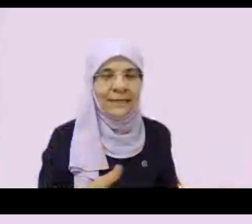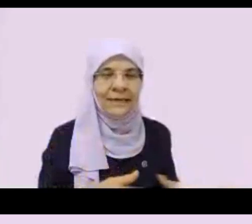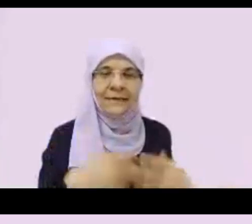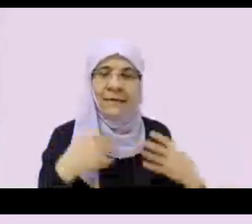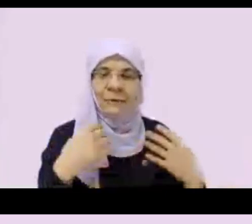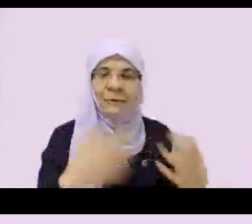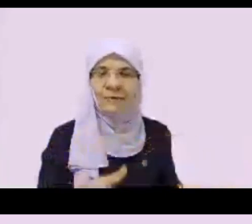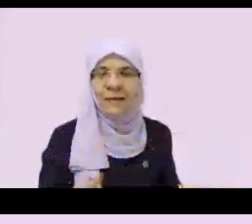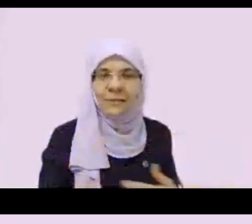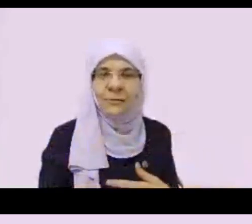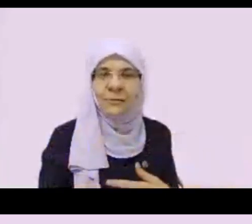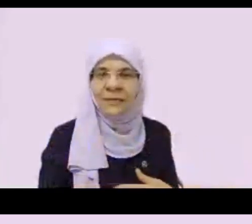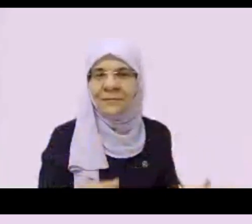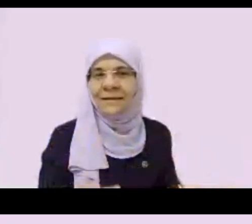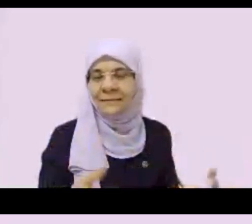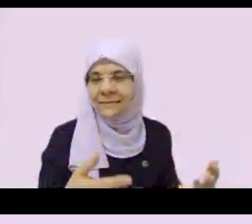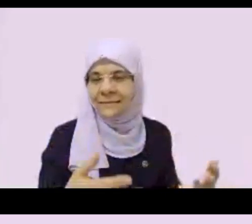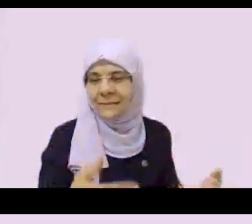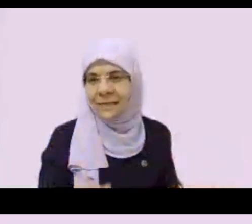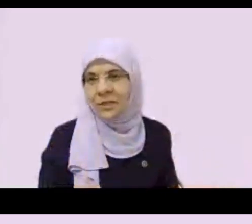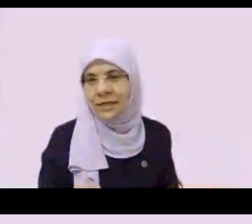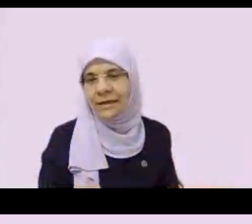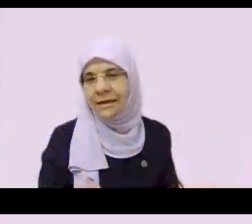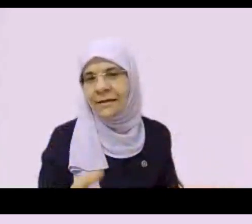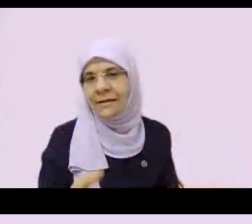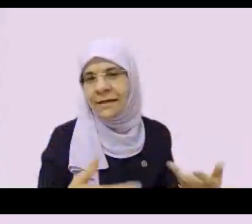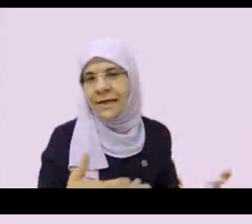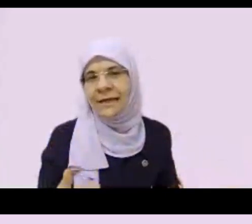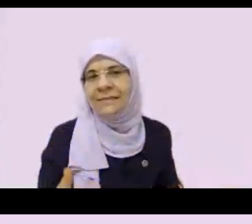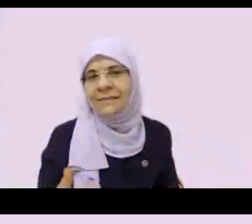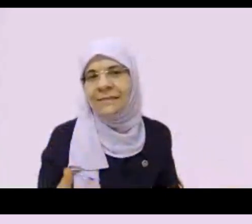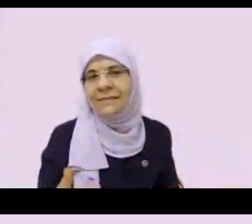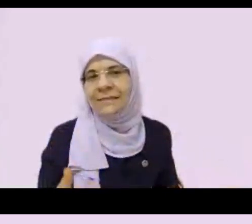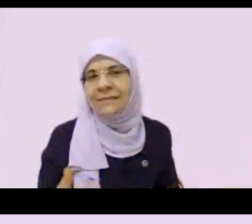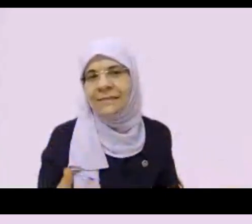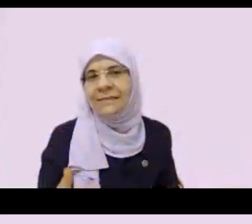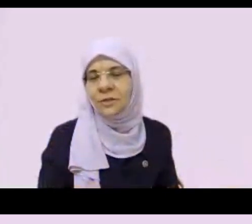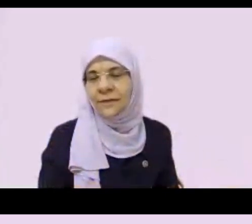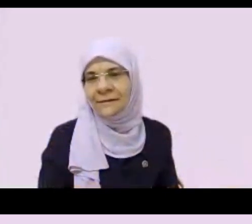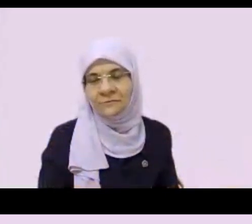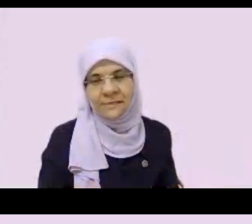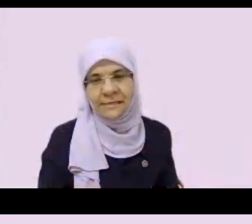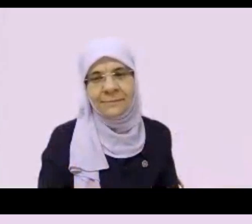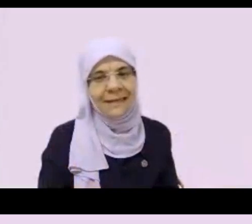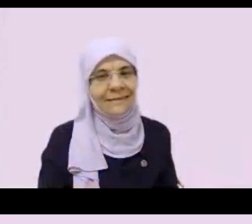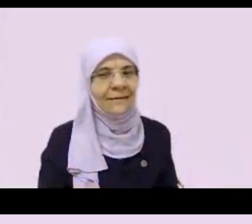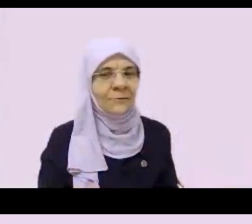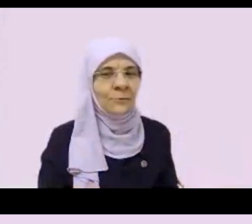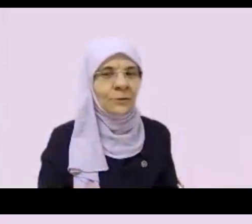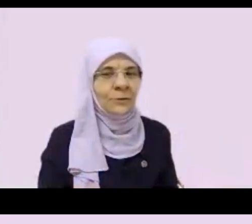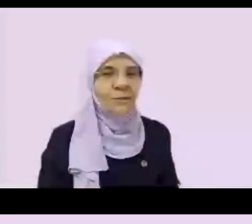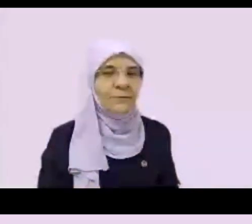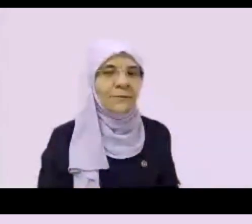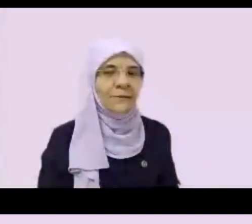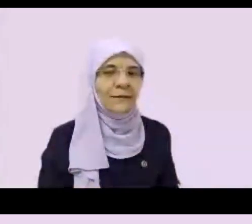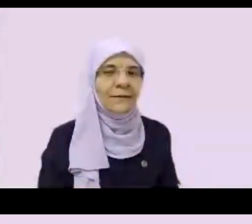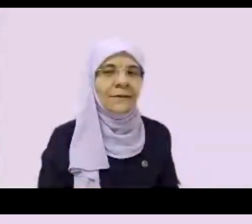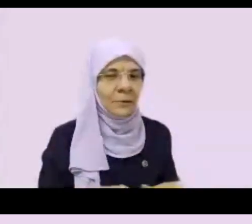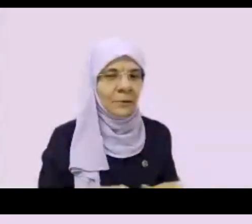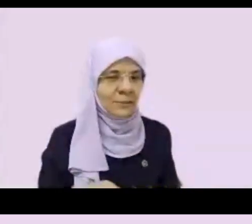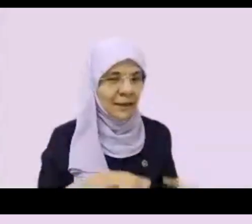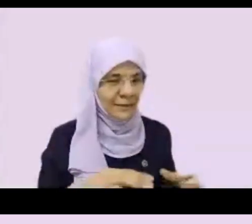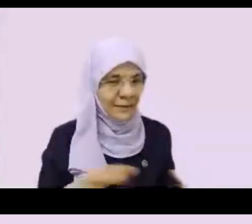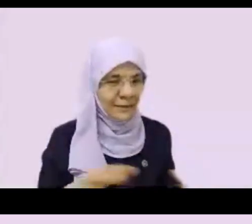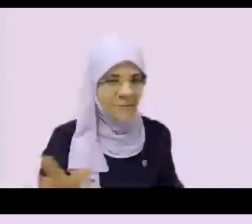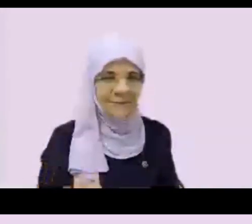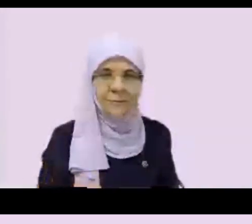student meet such a distinguished figure in physics. But I didn't do in 2023 because I expected that